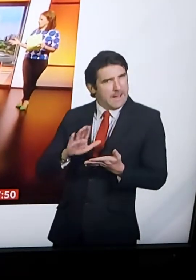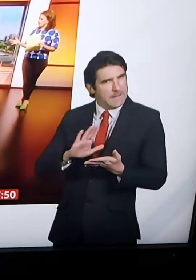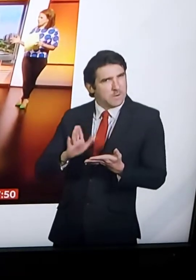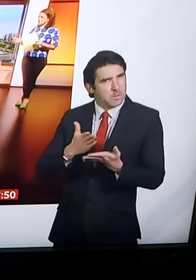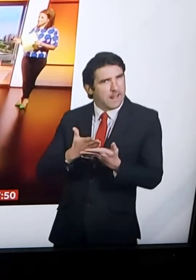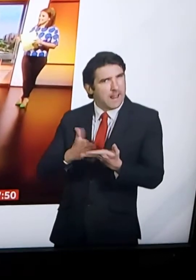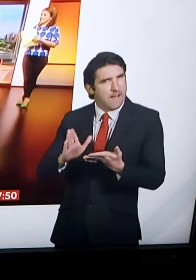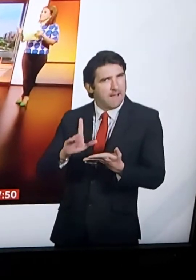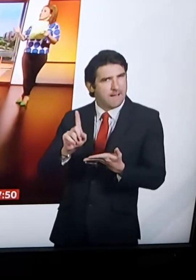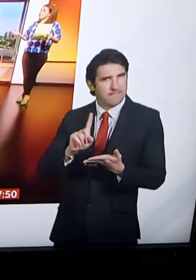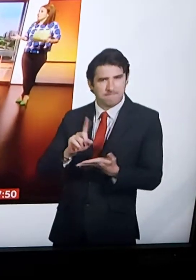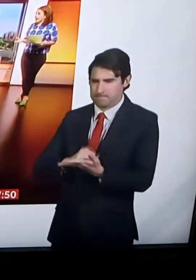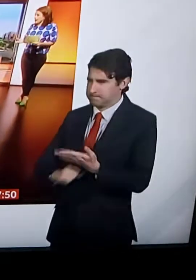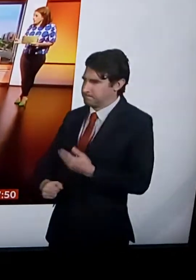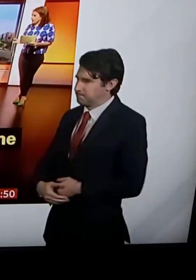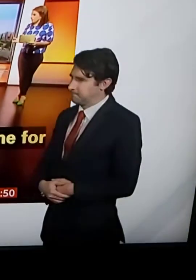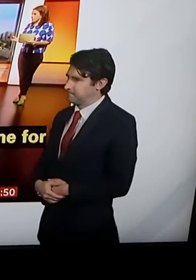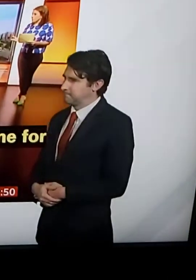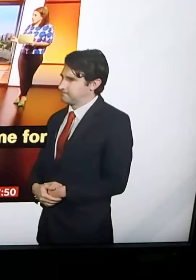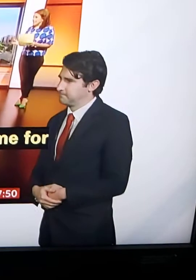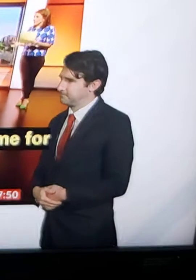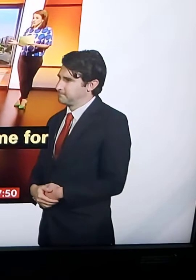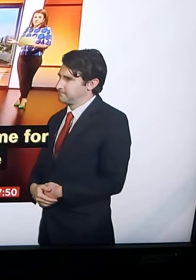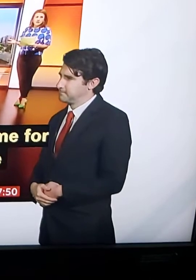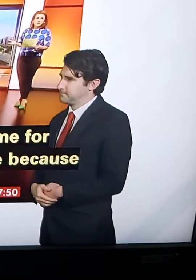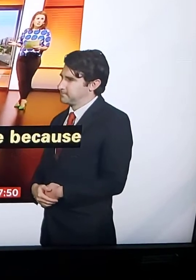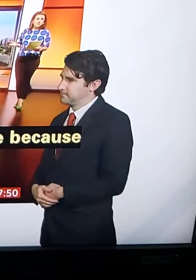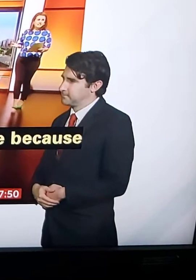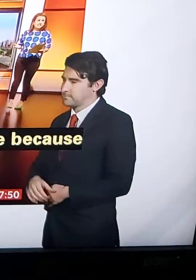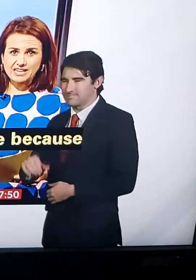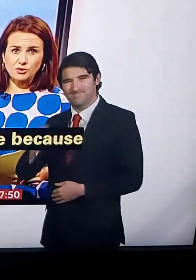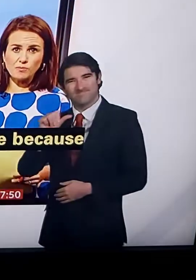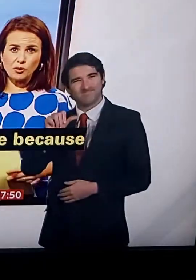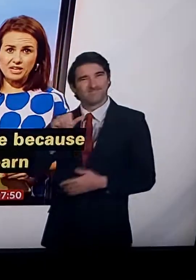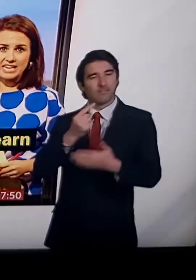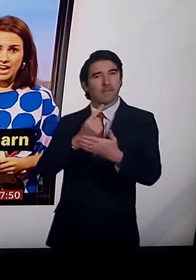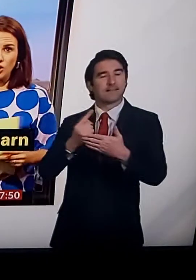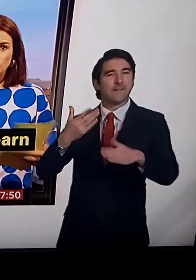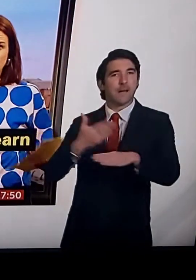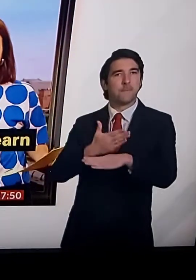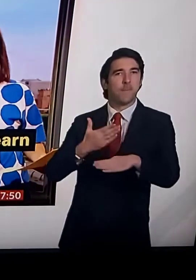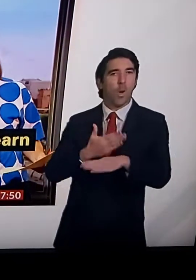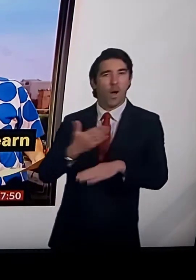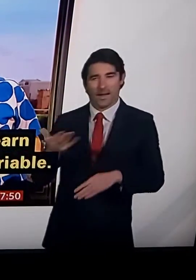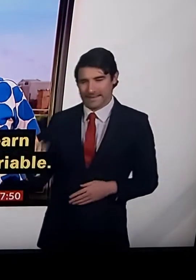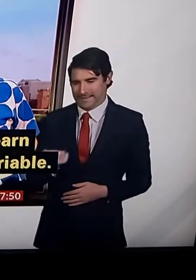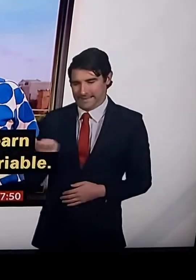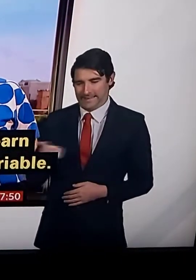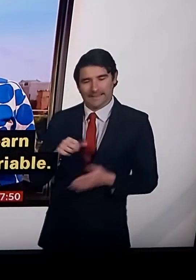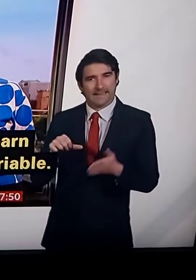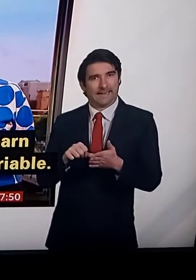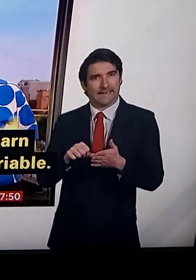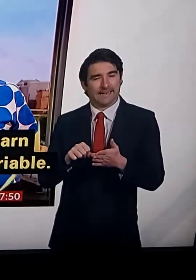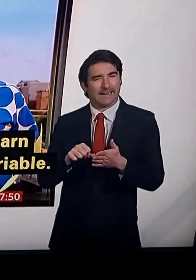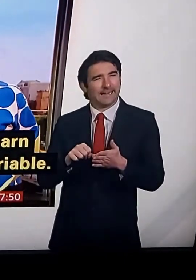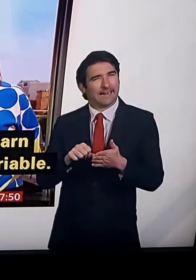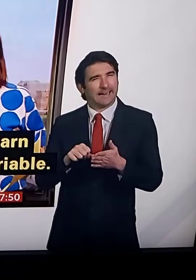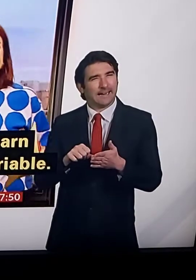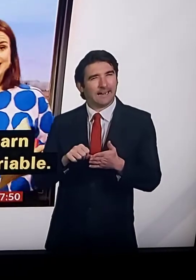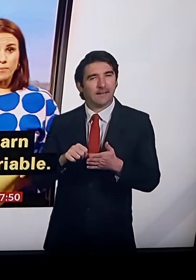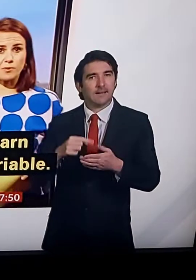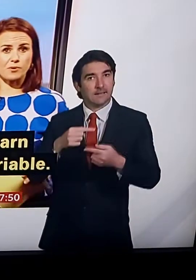self-employed people because the definition of how they earn their money is so variable, isn't it? Good morning. Yeah, alongside the furlough scheme, we've heard